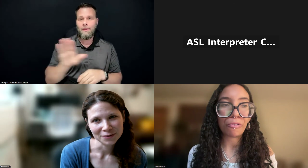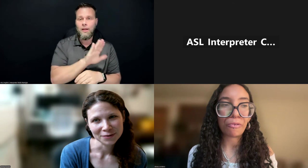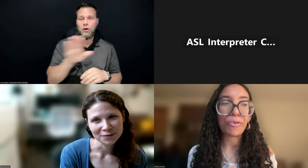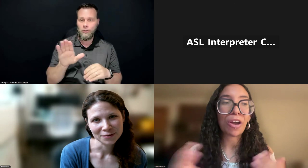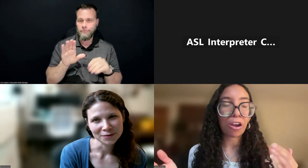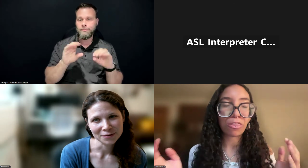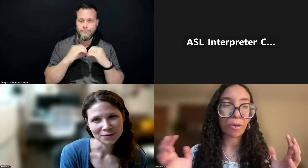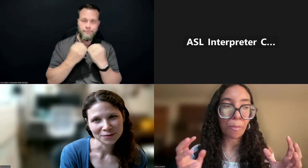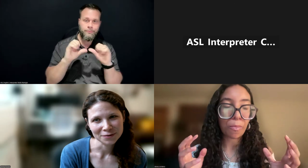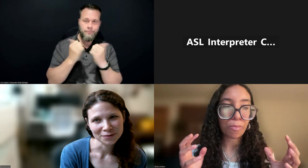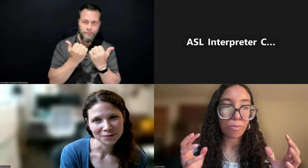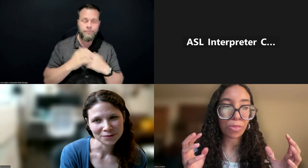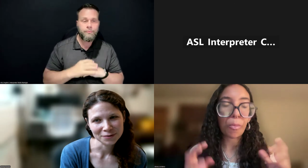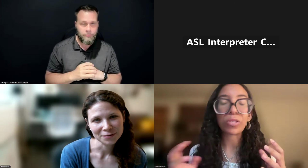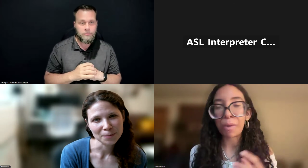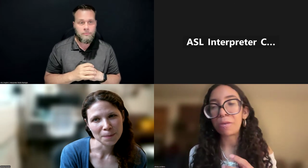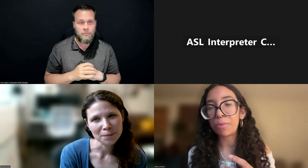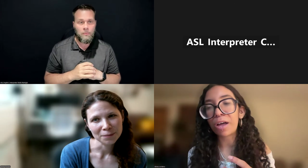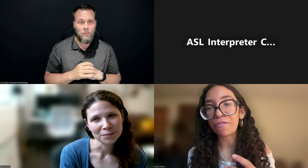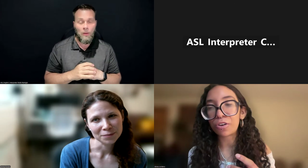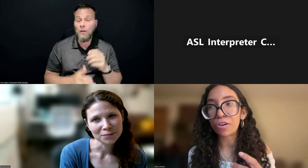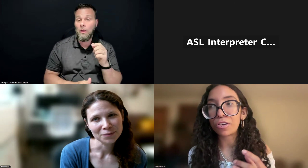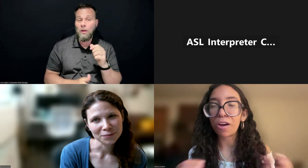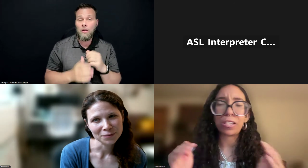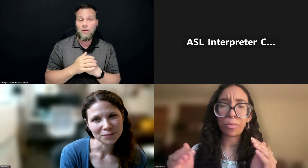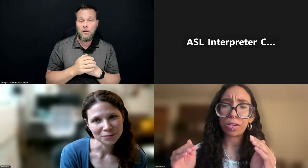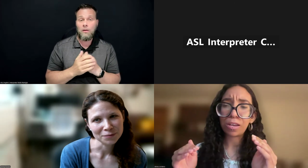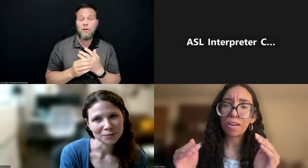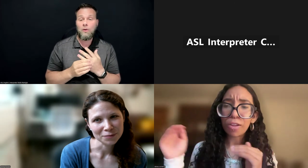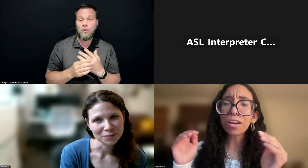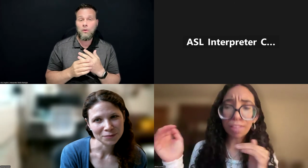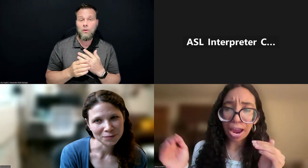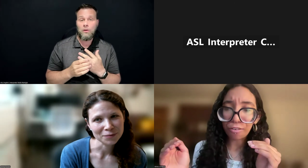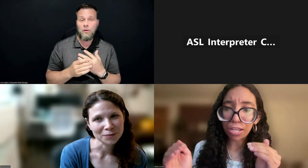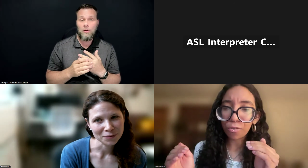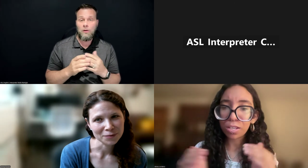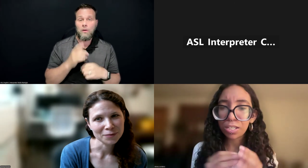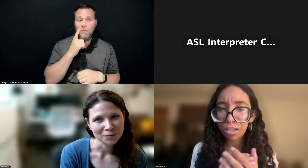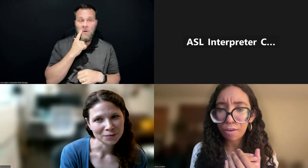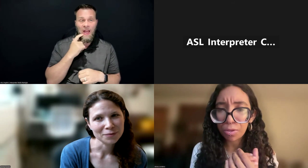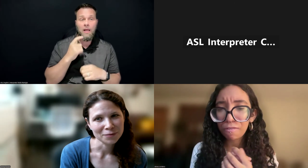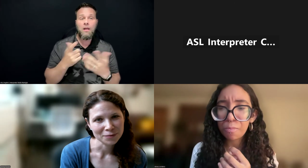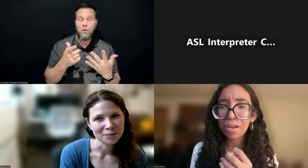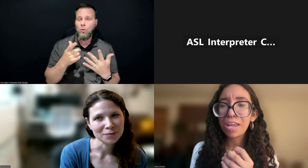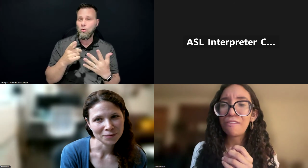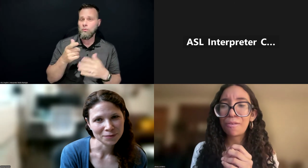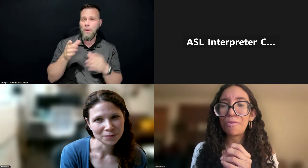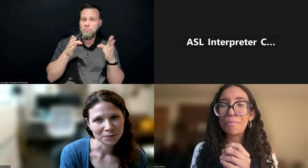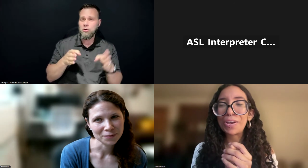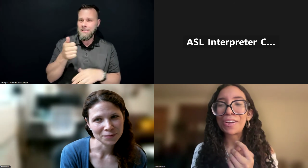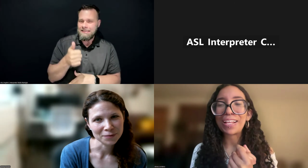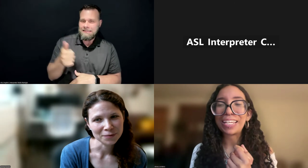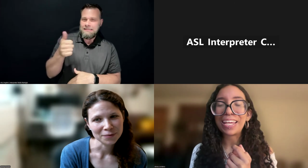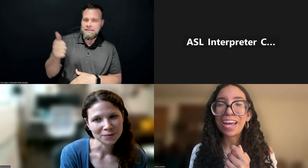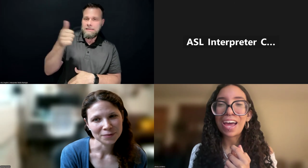after we got the most amount of people after talking to someone relatively high ranking within DCF, I believe, Emma, if I'm